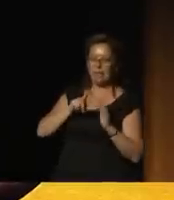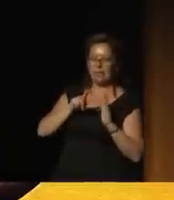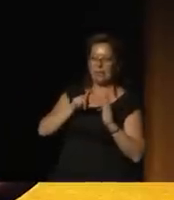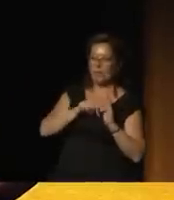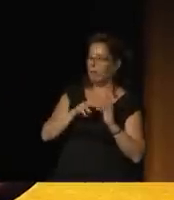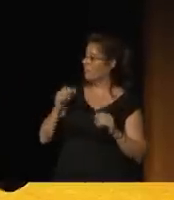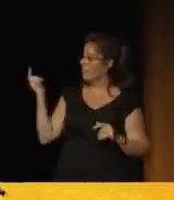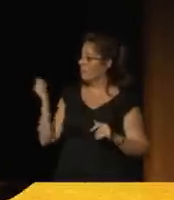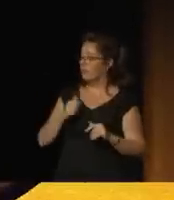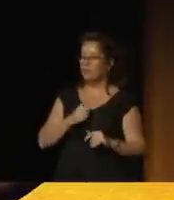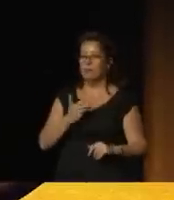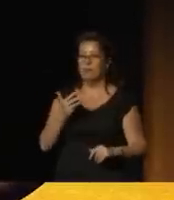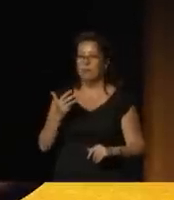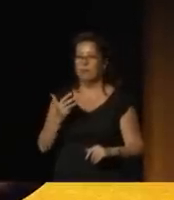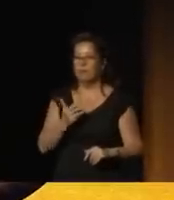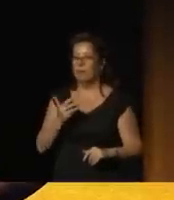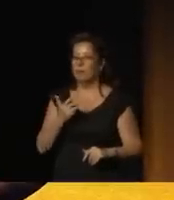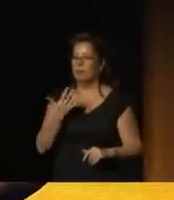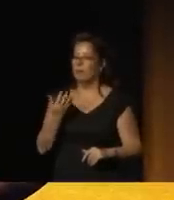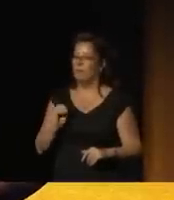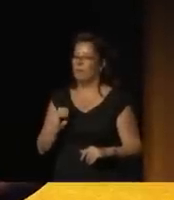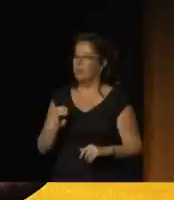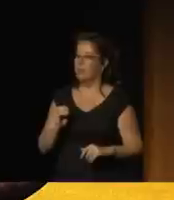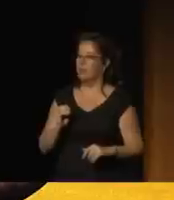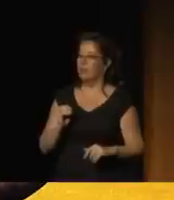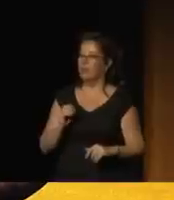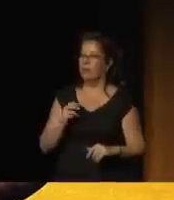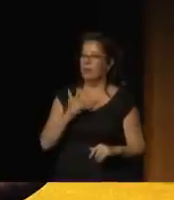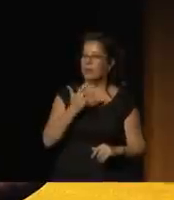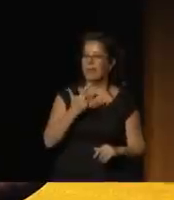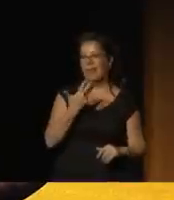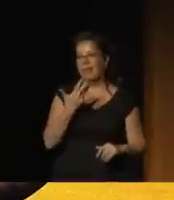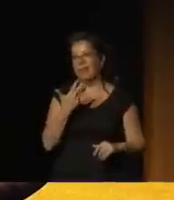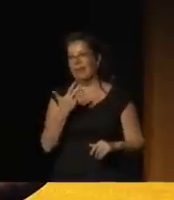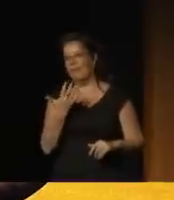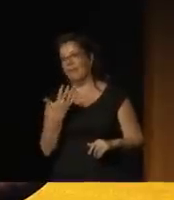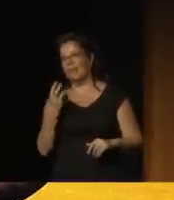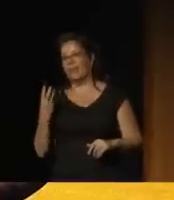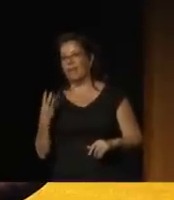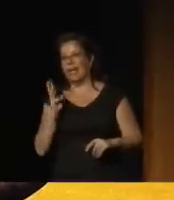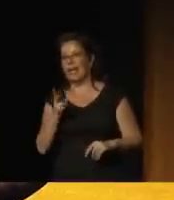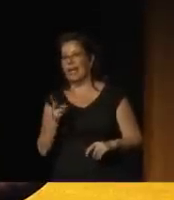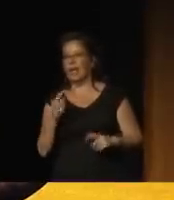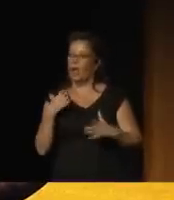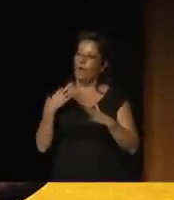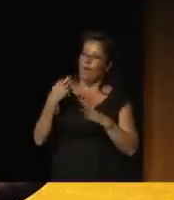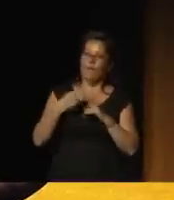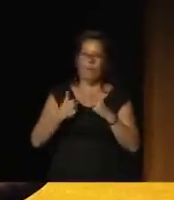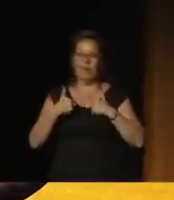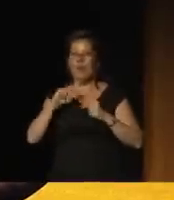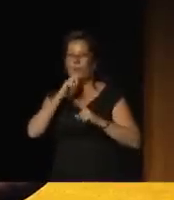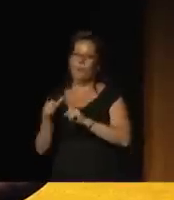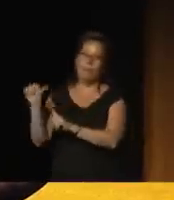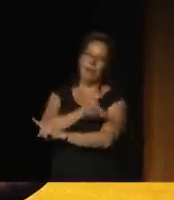to. That was a dream. No, vote for me, it'll be 1953 again. Yeah. Giuliani did the same thing when he ran for mayor the first time. But it was